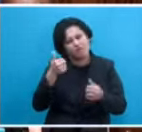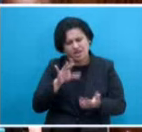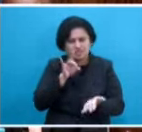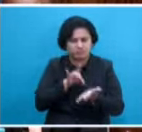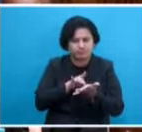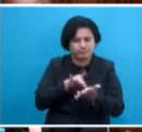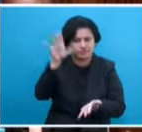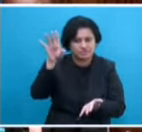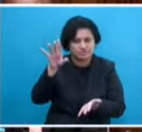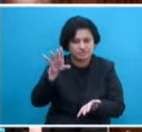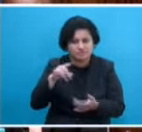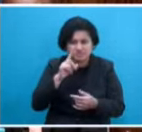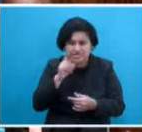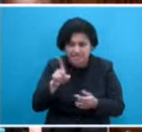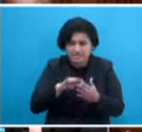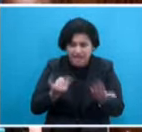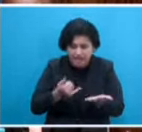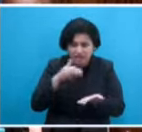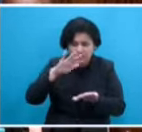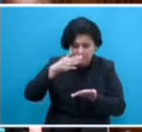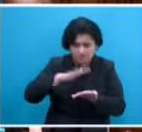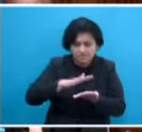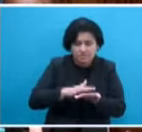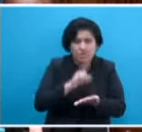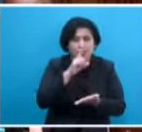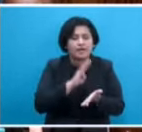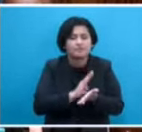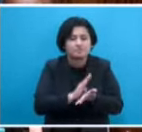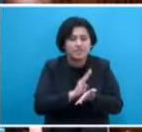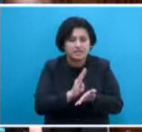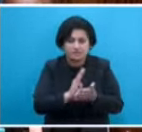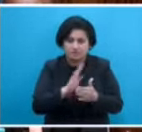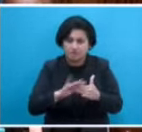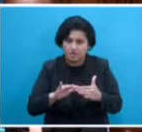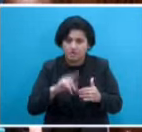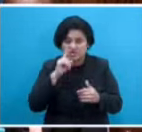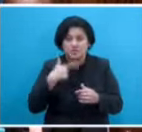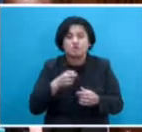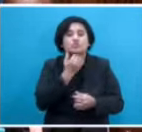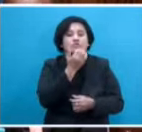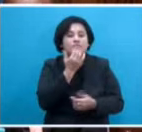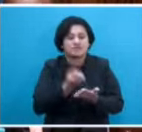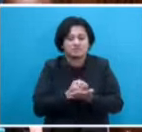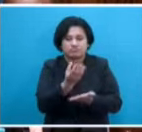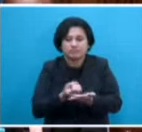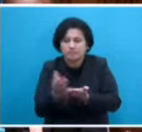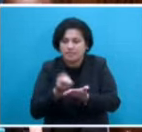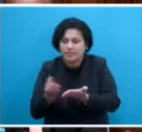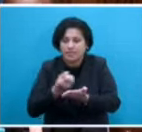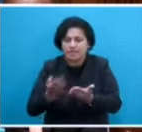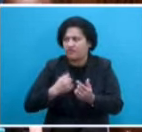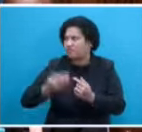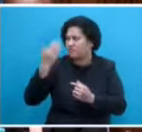The economic crisis we find ourselves in is because this government's reckless spending in the last 12 years, something that it